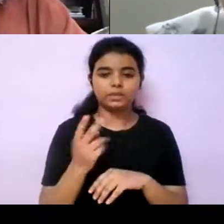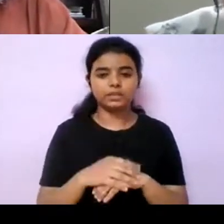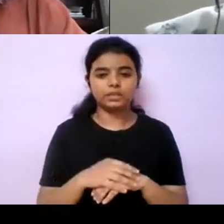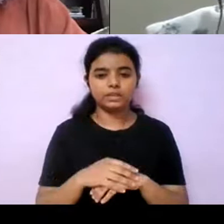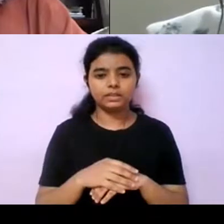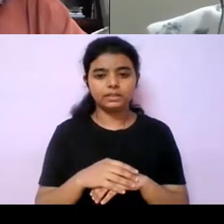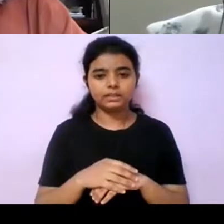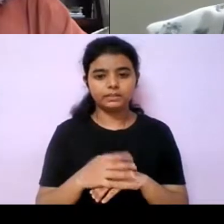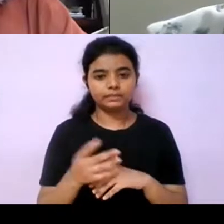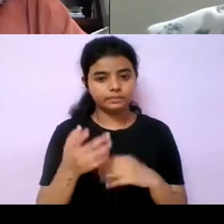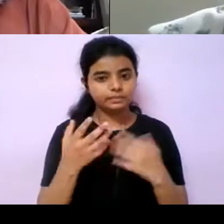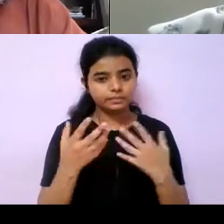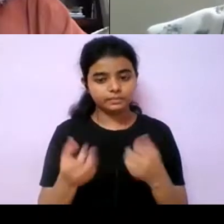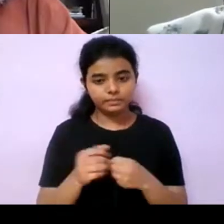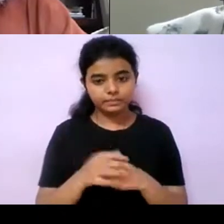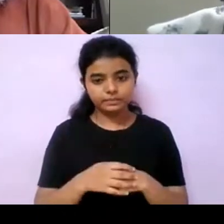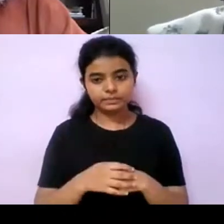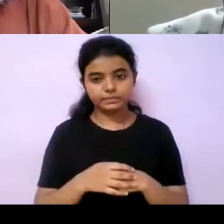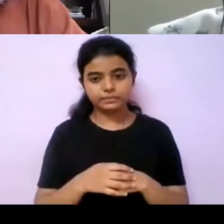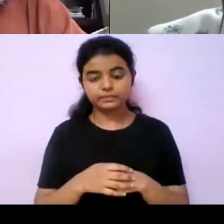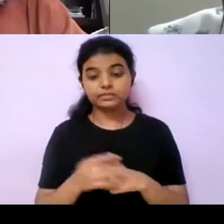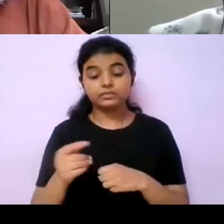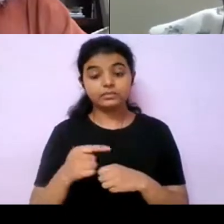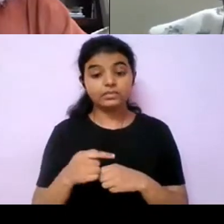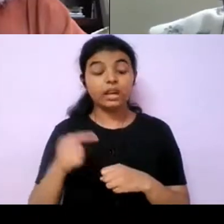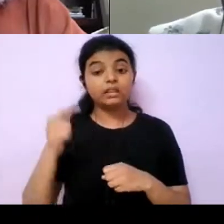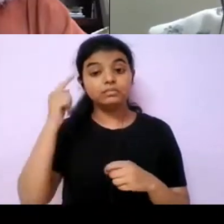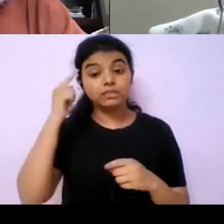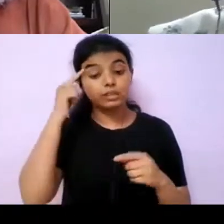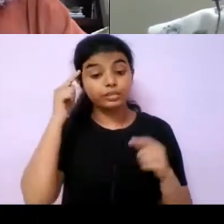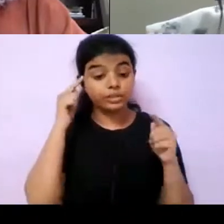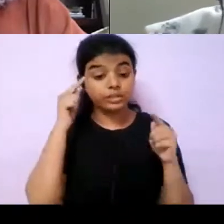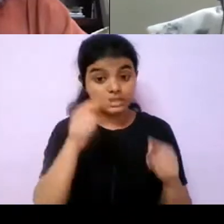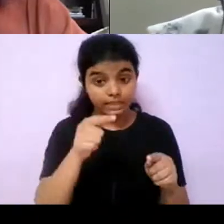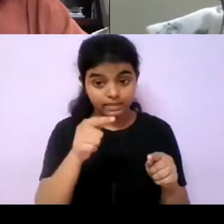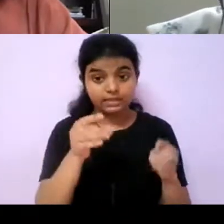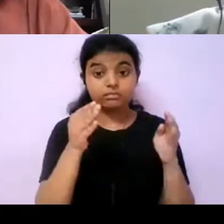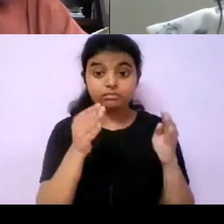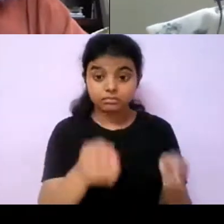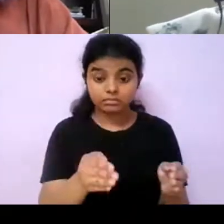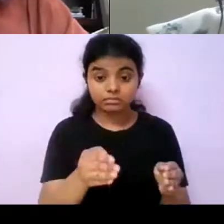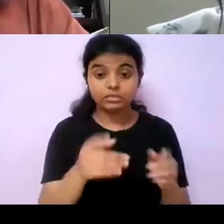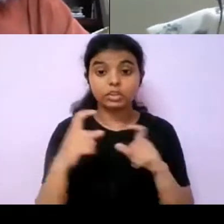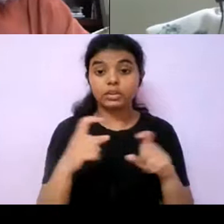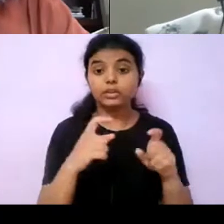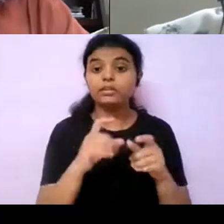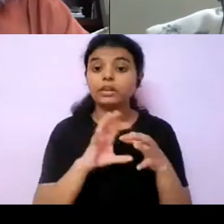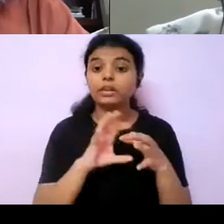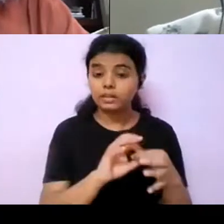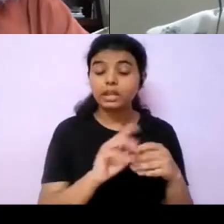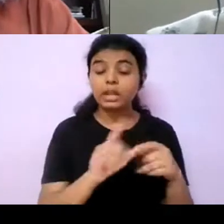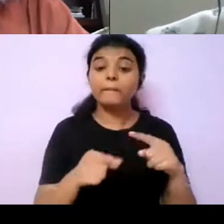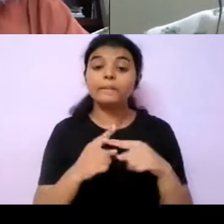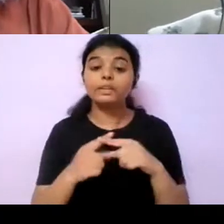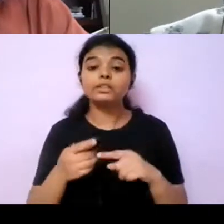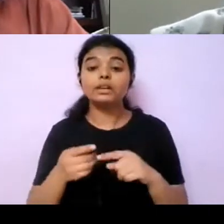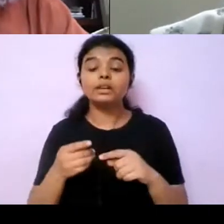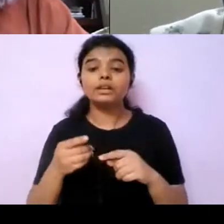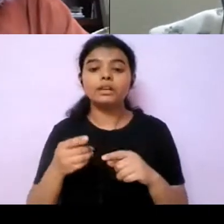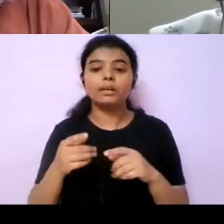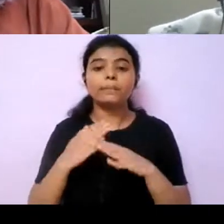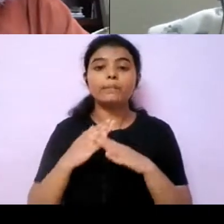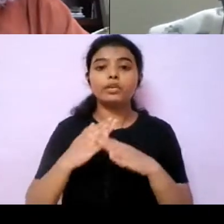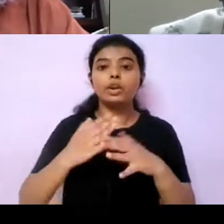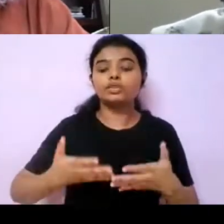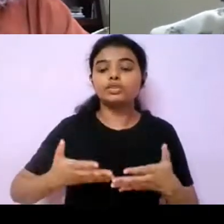like to take them up. One is the issue of consent in the caregiving relationship, and the other is the issue of overprotection, which may